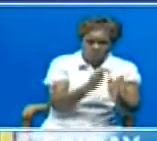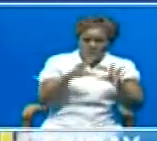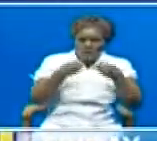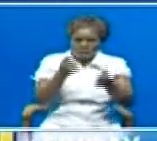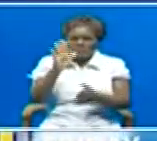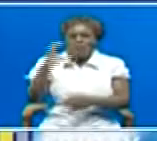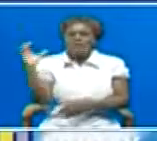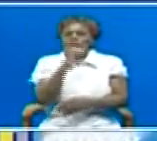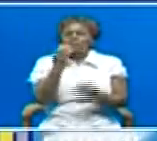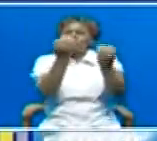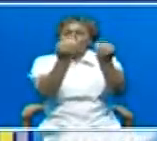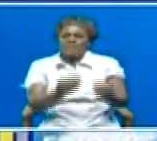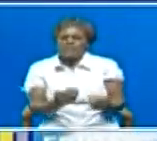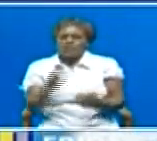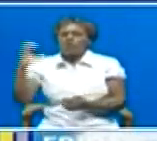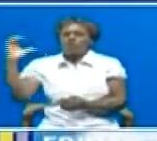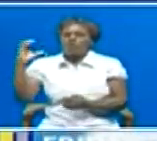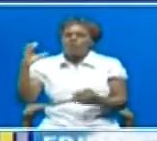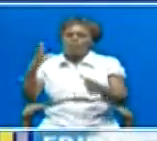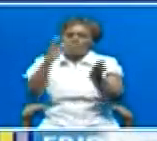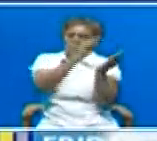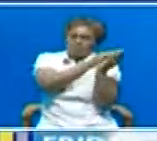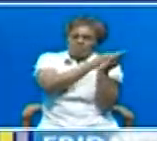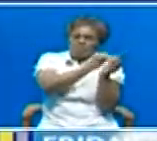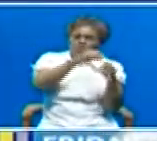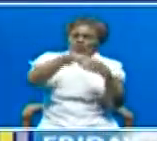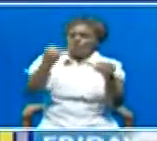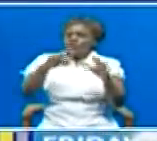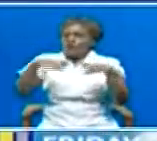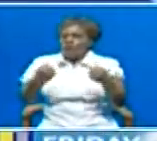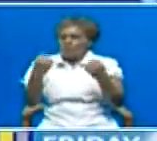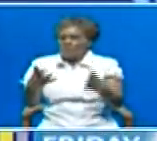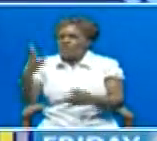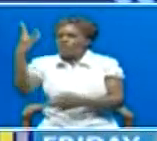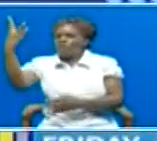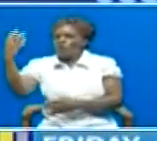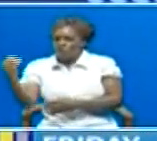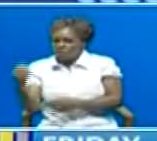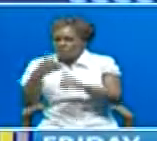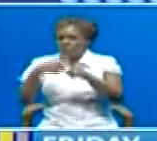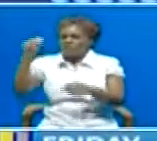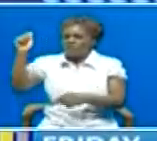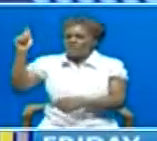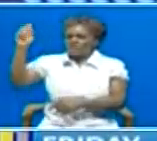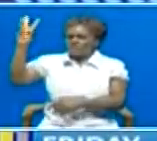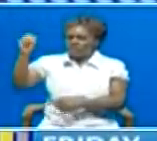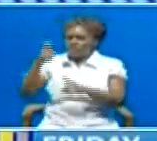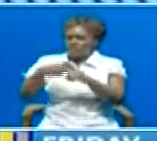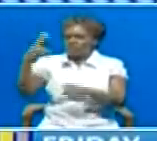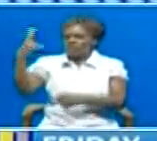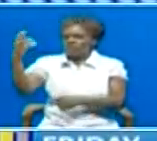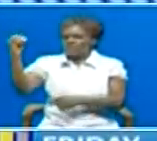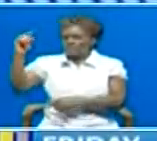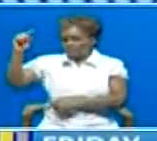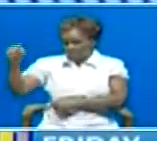to customer needs. Coop Bank customers can now withdraw a maximum of 40,000 shillings from the ATM, up from the current